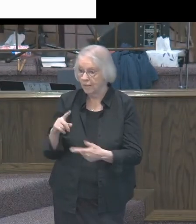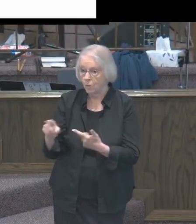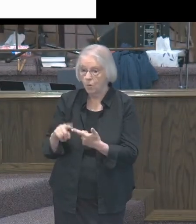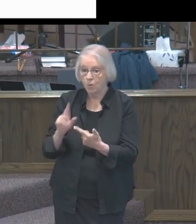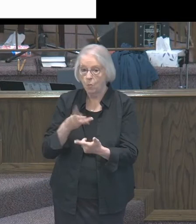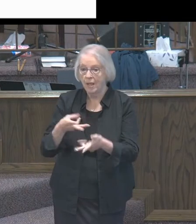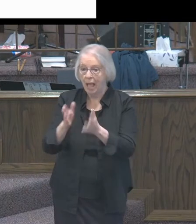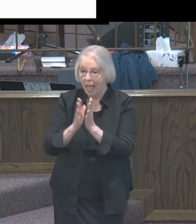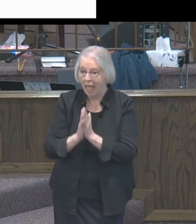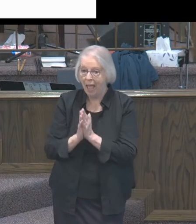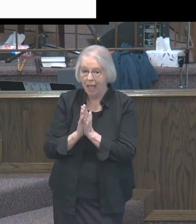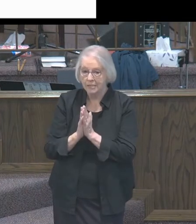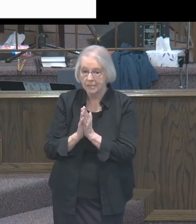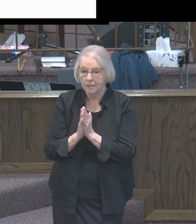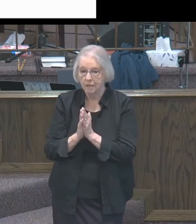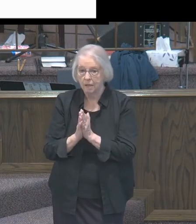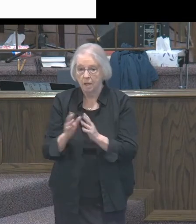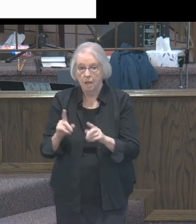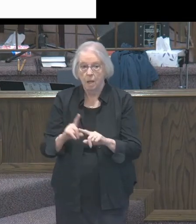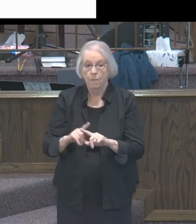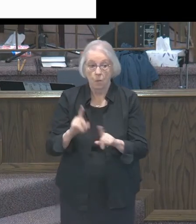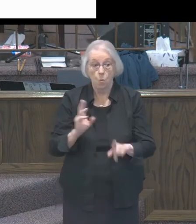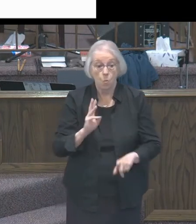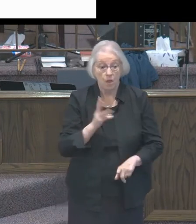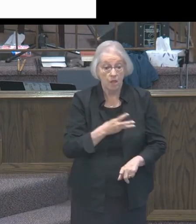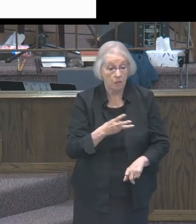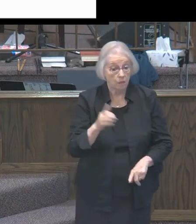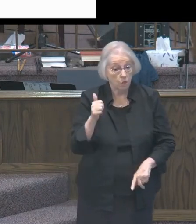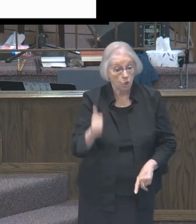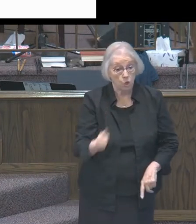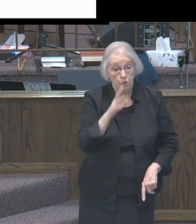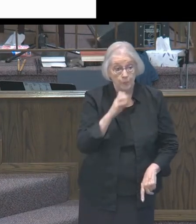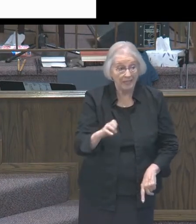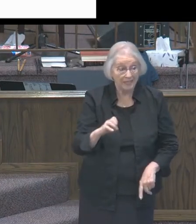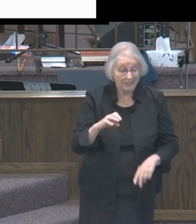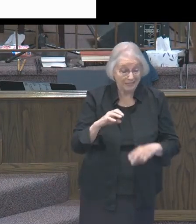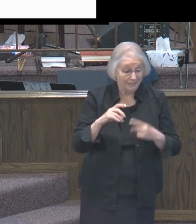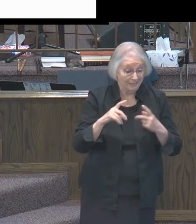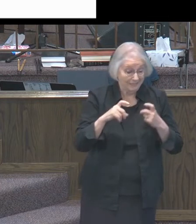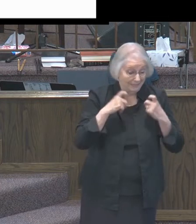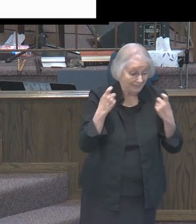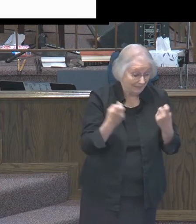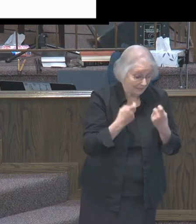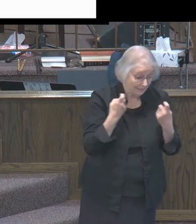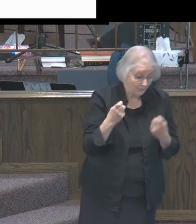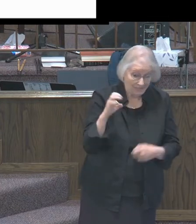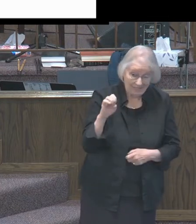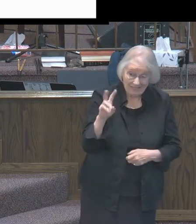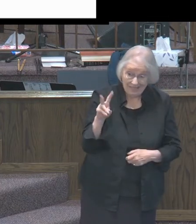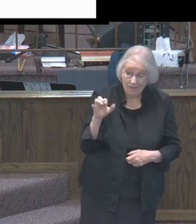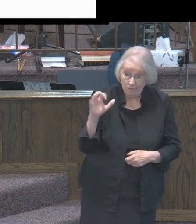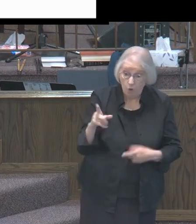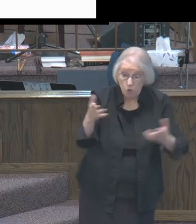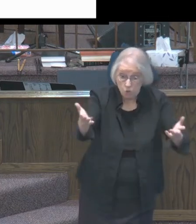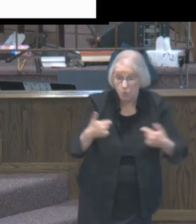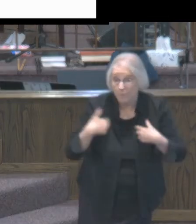to be as evil as the most evil person you ever can remember hearing about. but by the